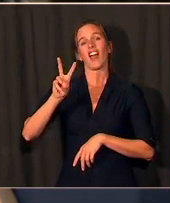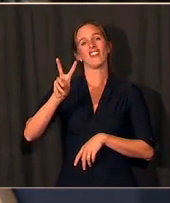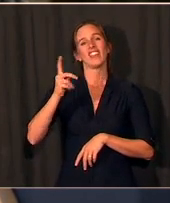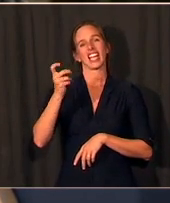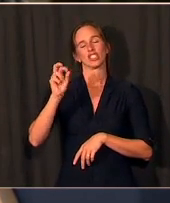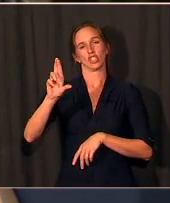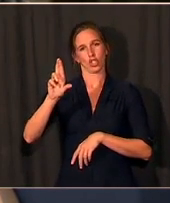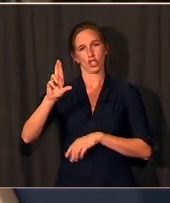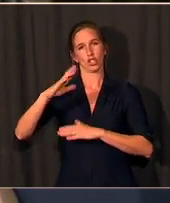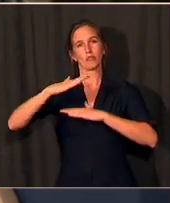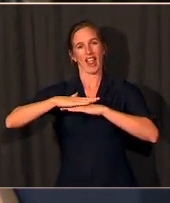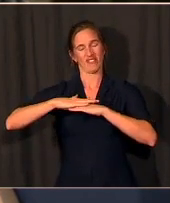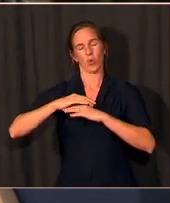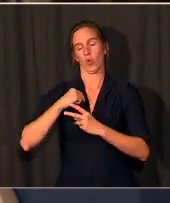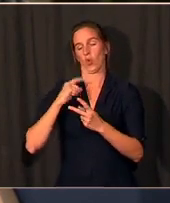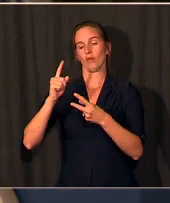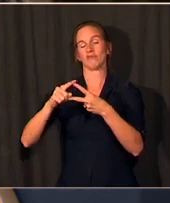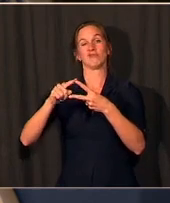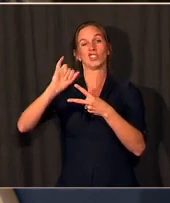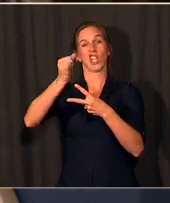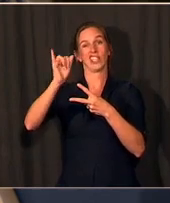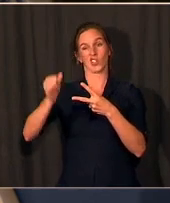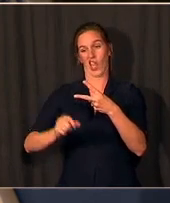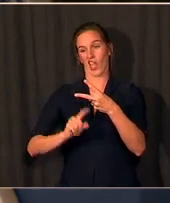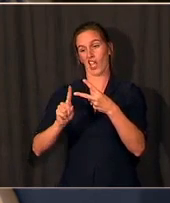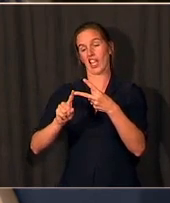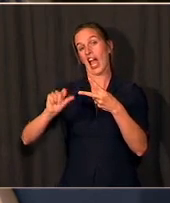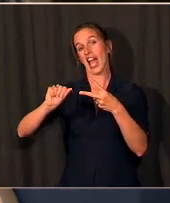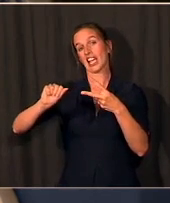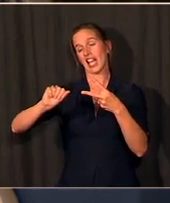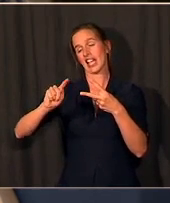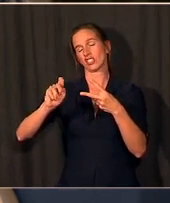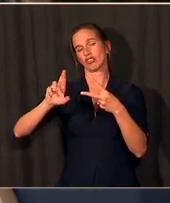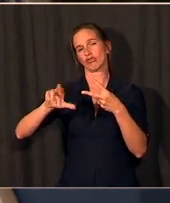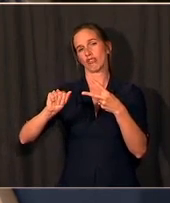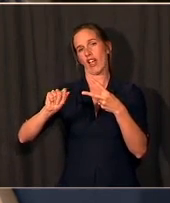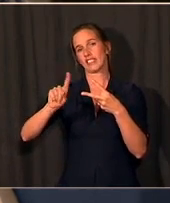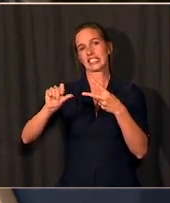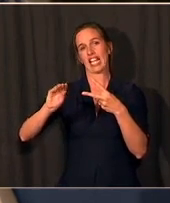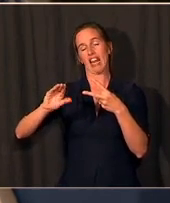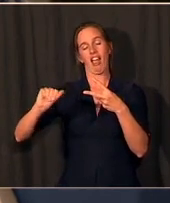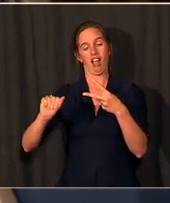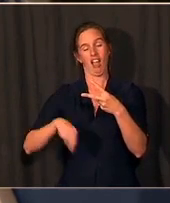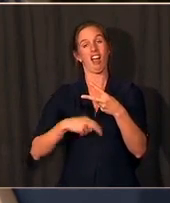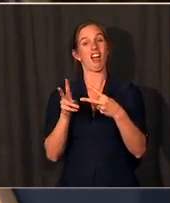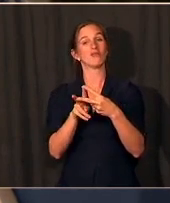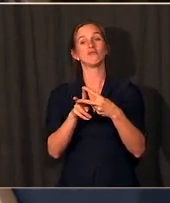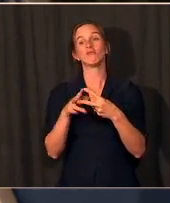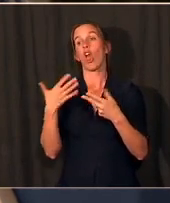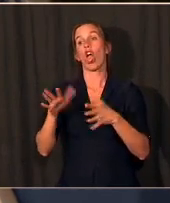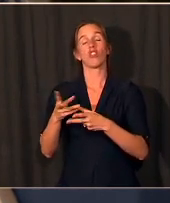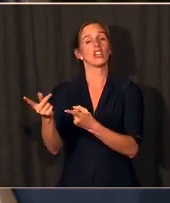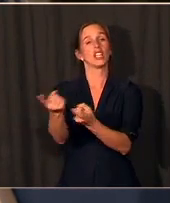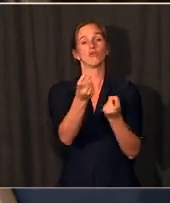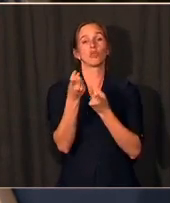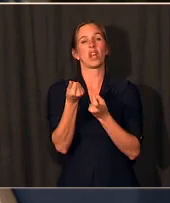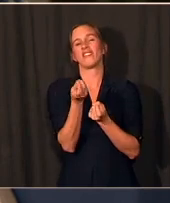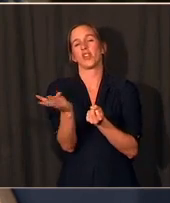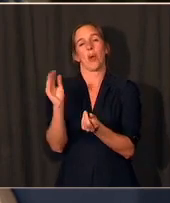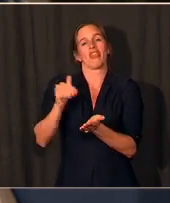platform, the J&J vaccine and the AstraZeneca vaccine, have recruited already a few thousand subjects in their